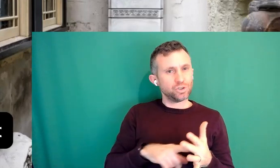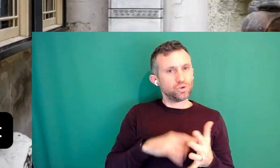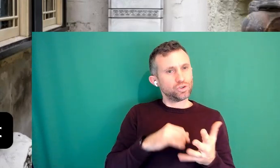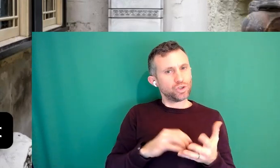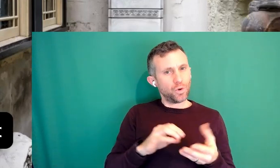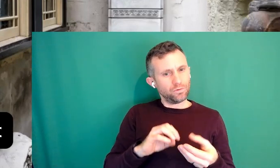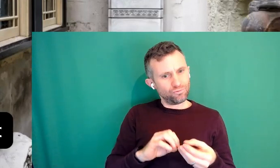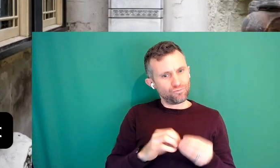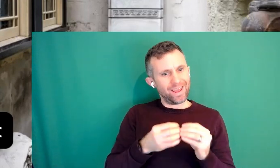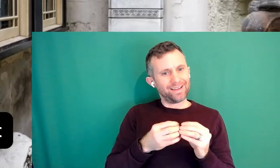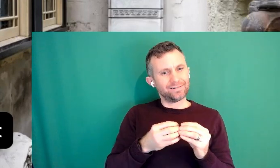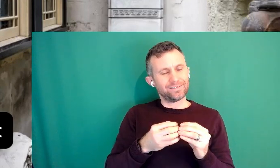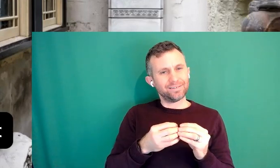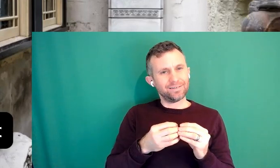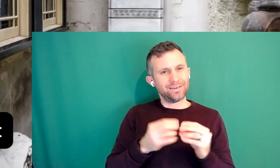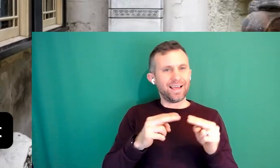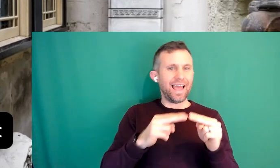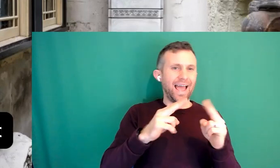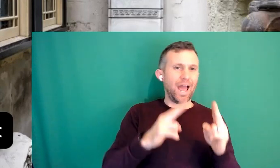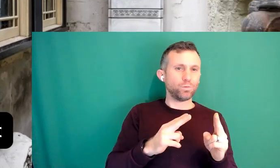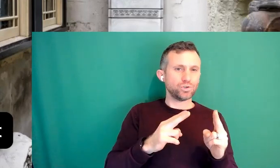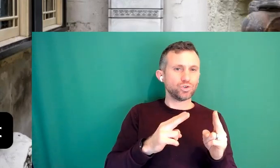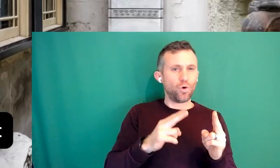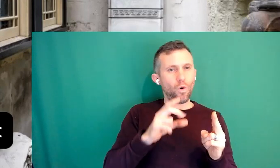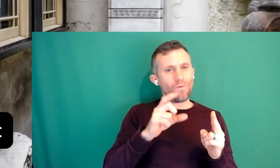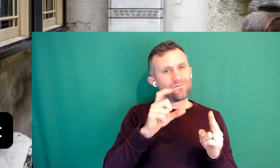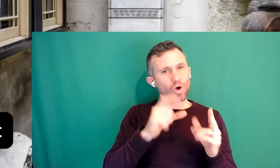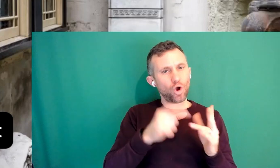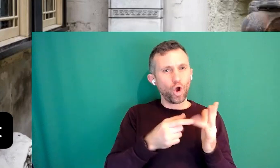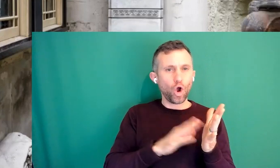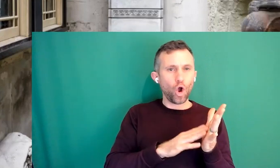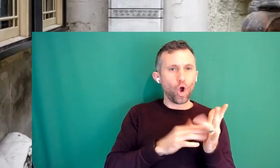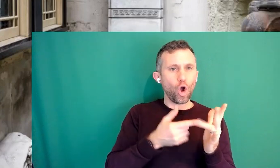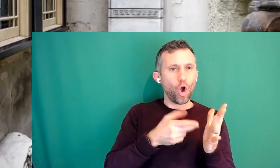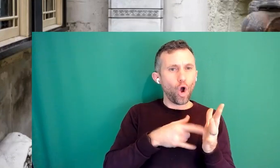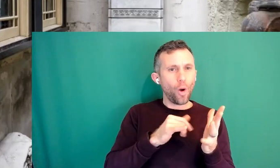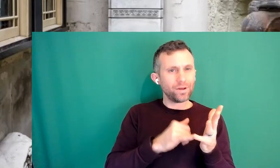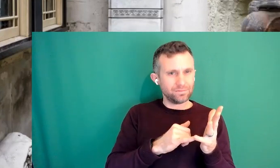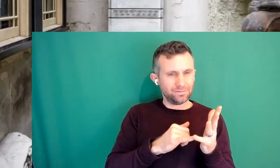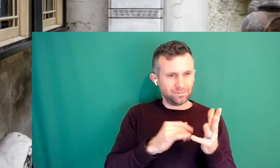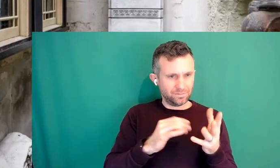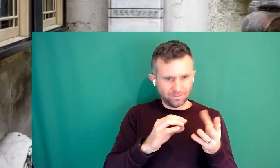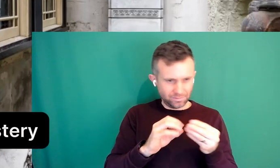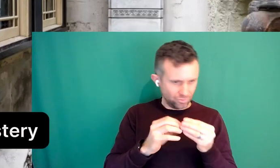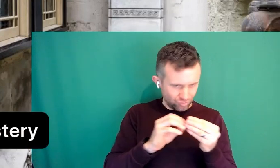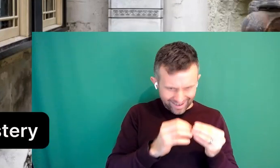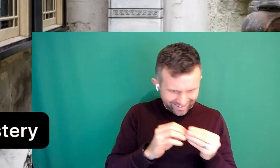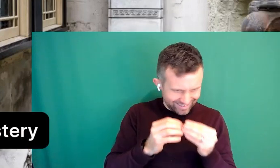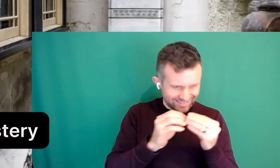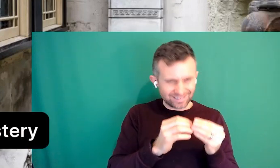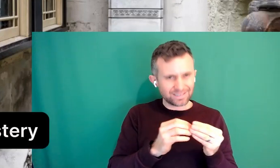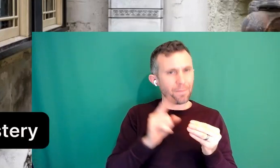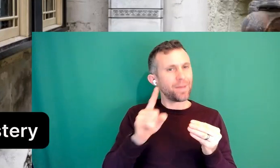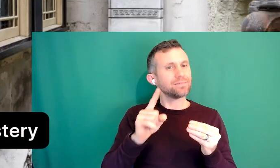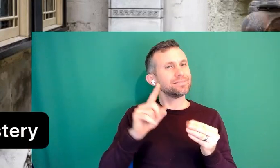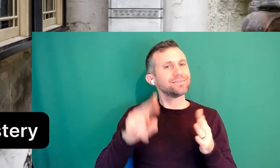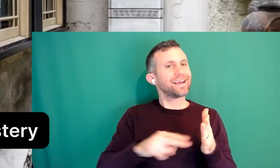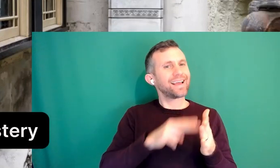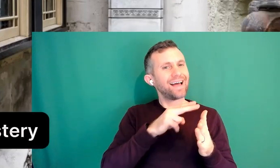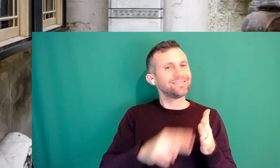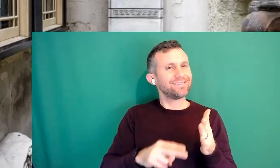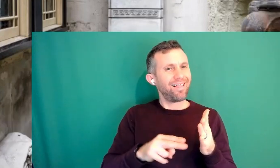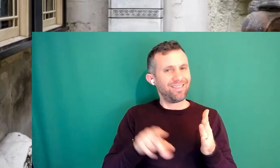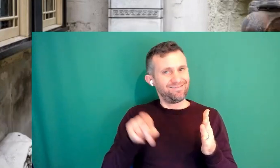shown in the courtyard in the image on the right. And there used to be a monk who lived at the